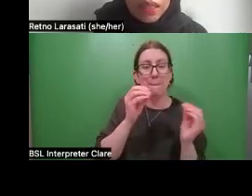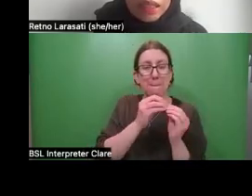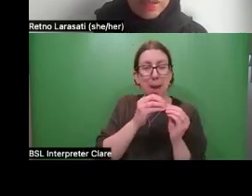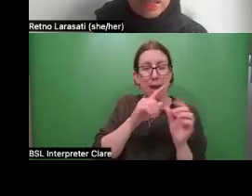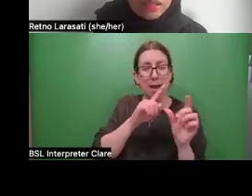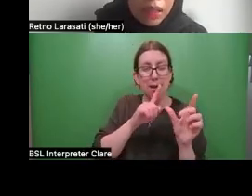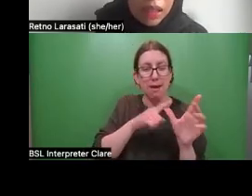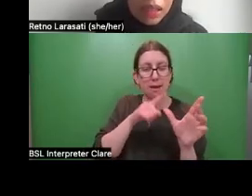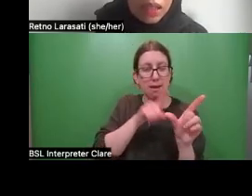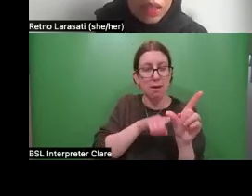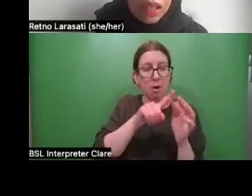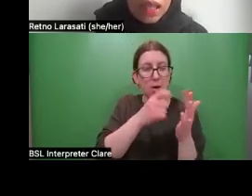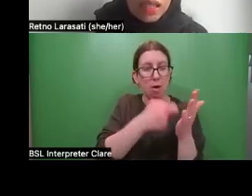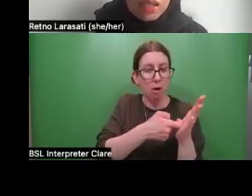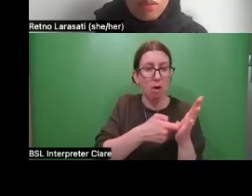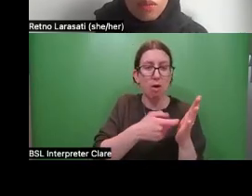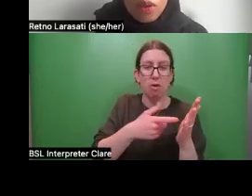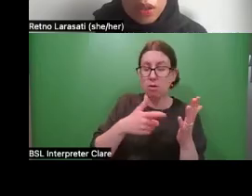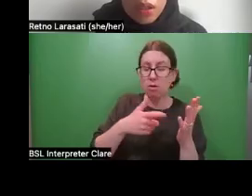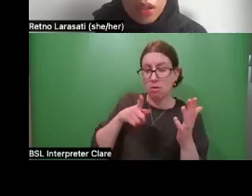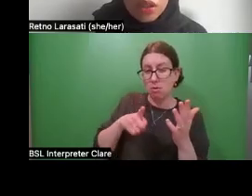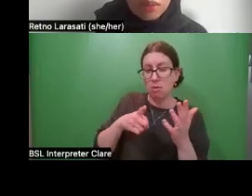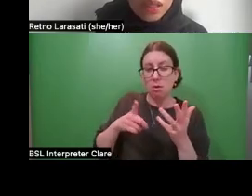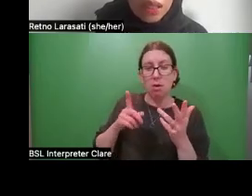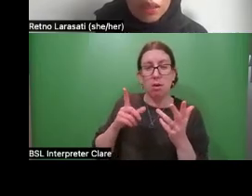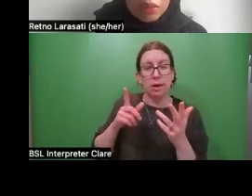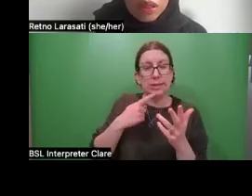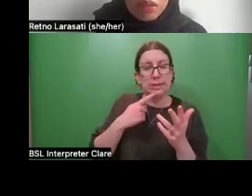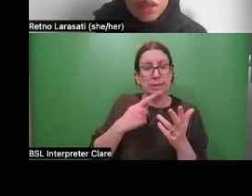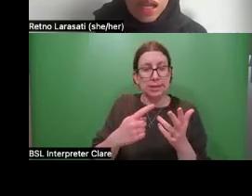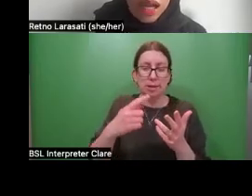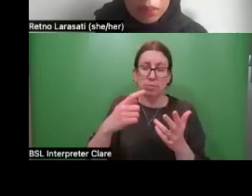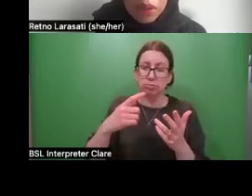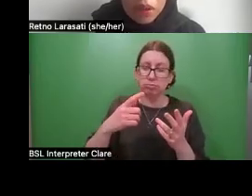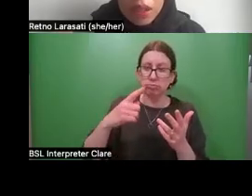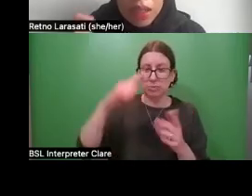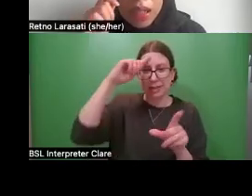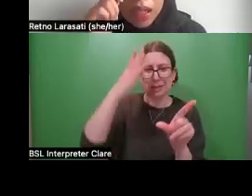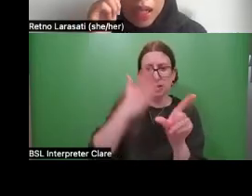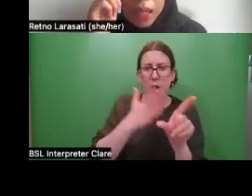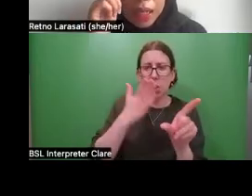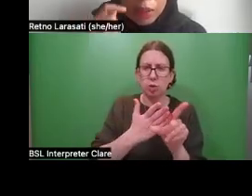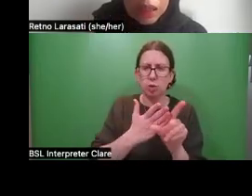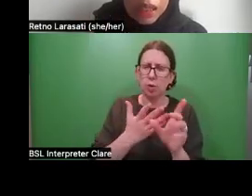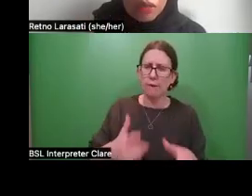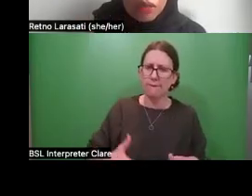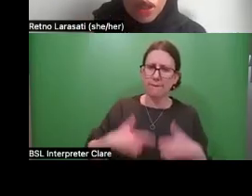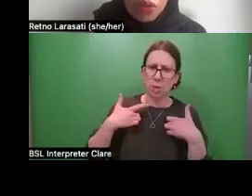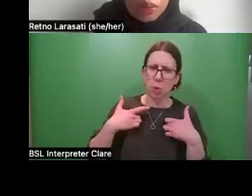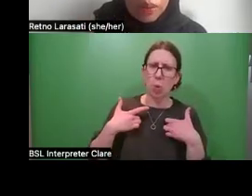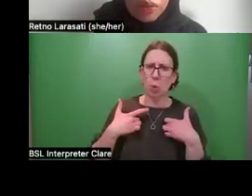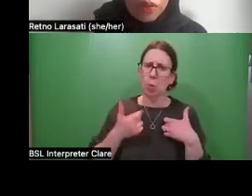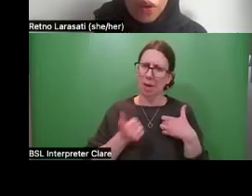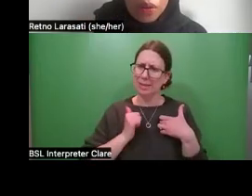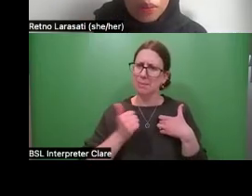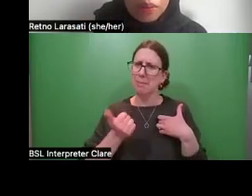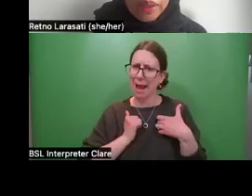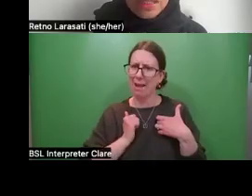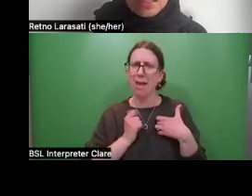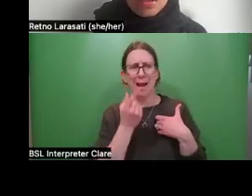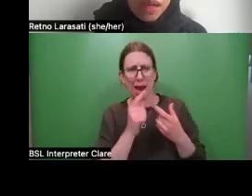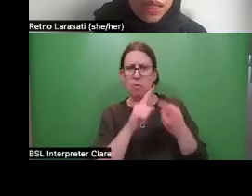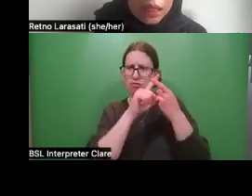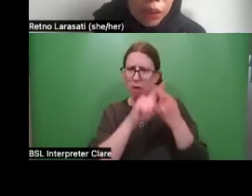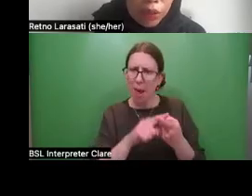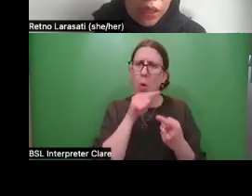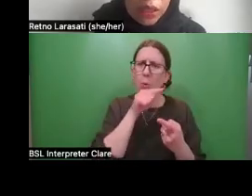our expectancy that someone or something can be relied upon, an expectation we often form